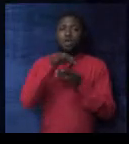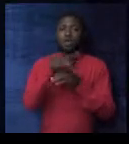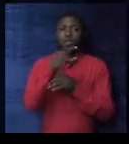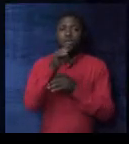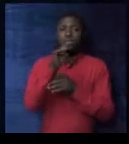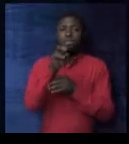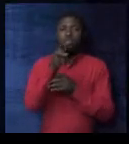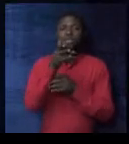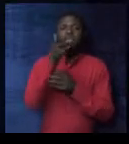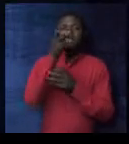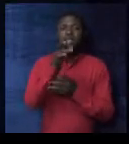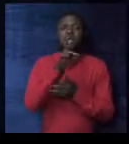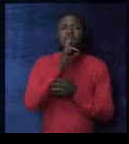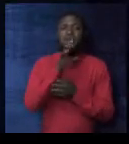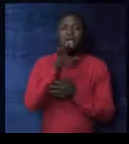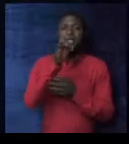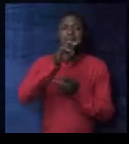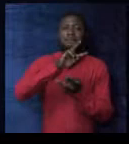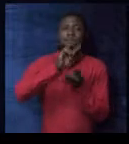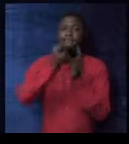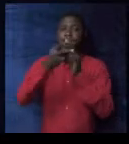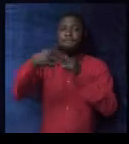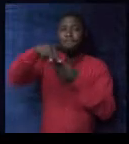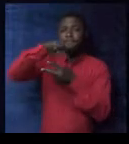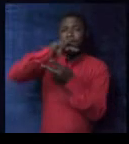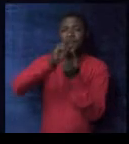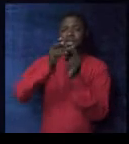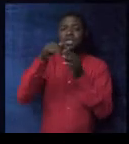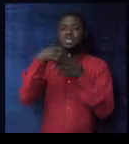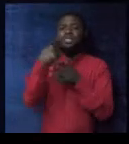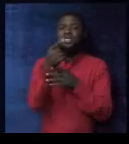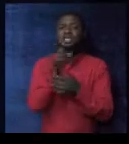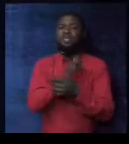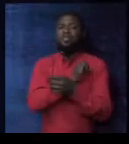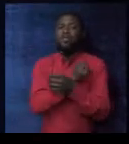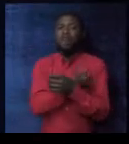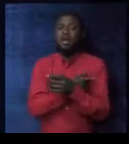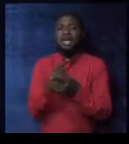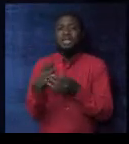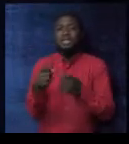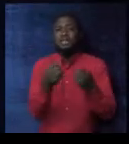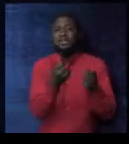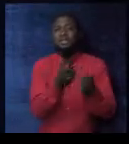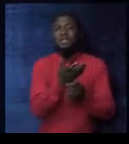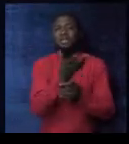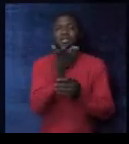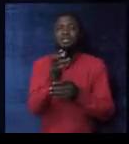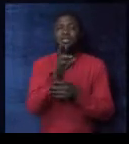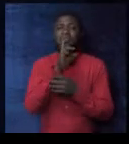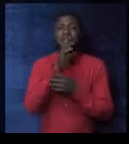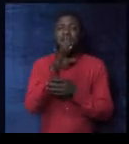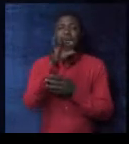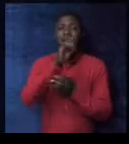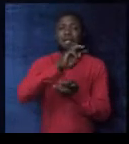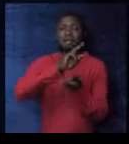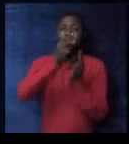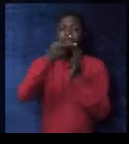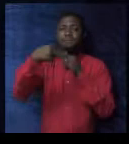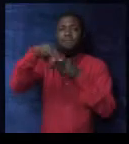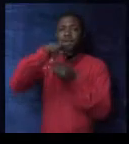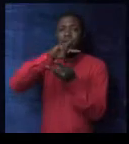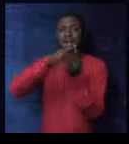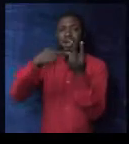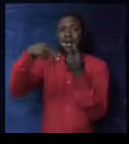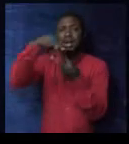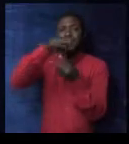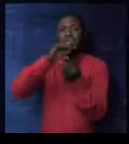screen. There are 8 planets in the solar system. These are 8